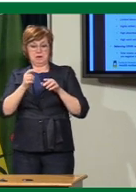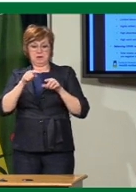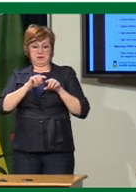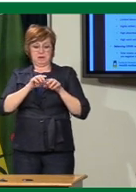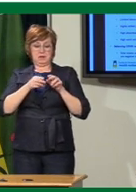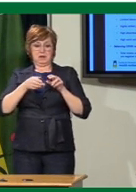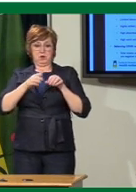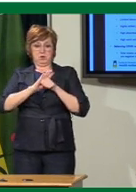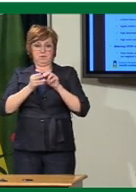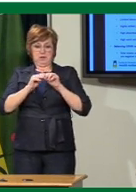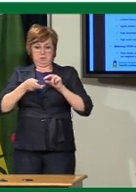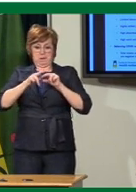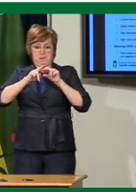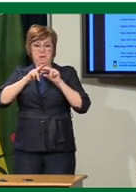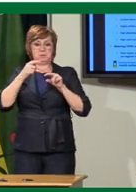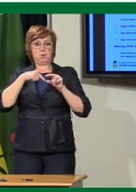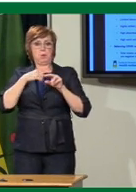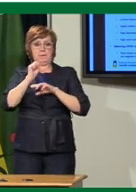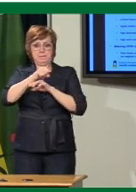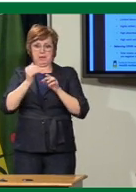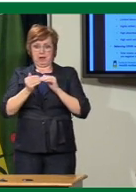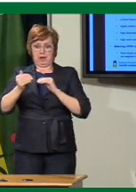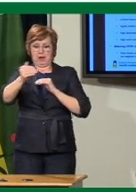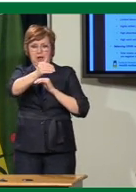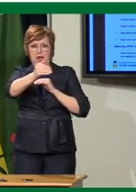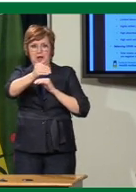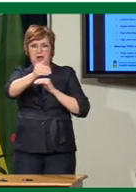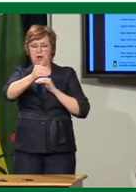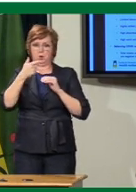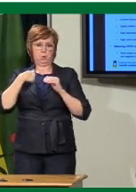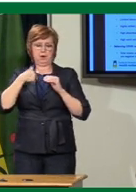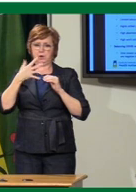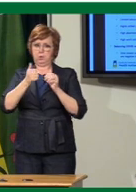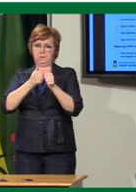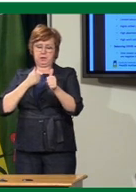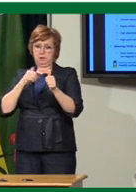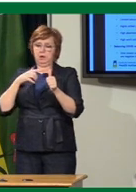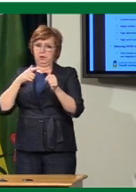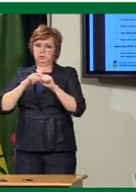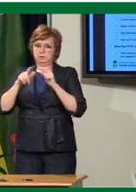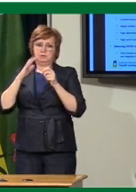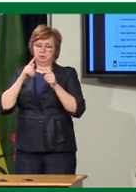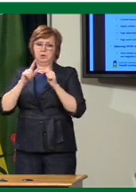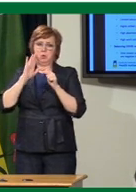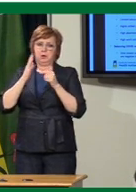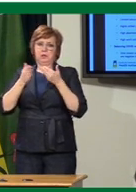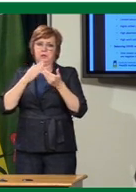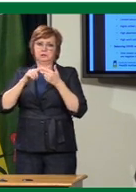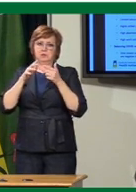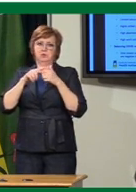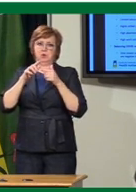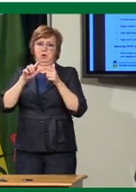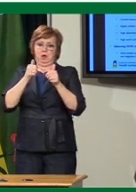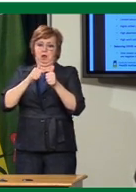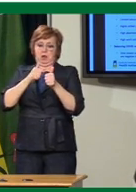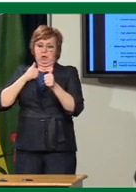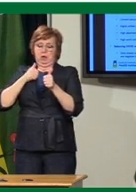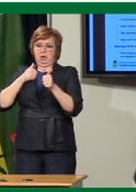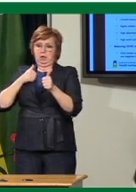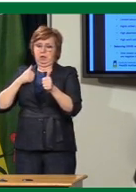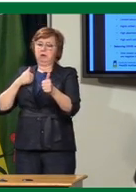curve. Part of that is related to our capacity and availability of human resources. We